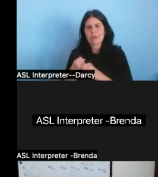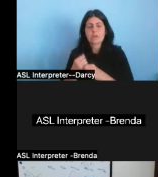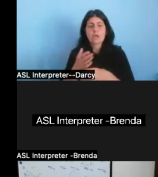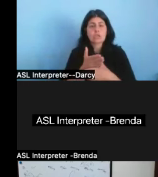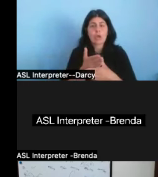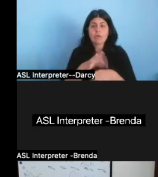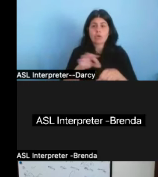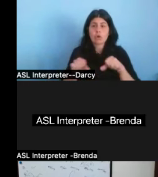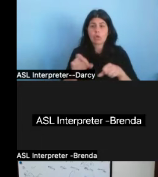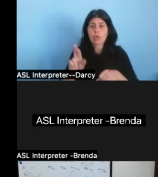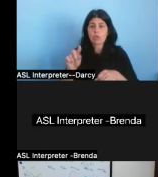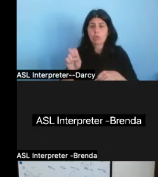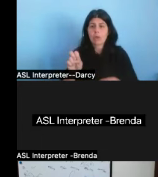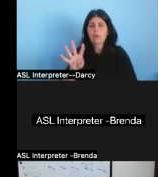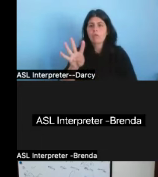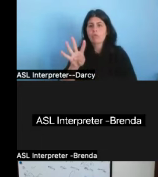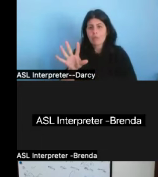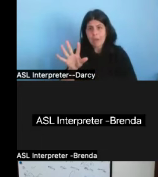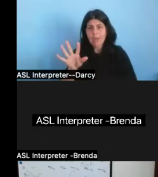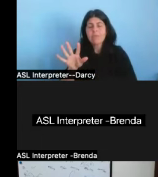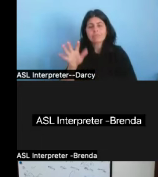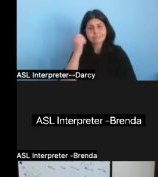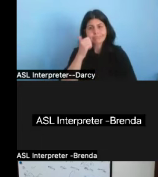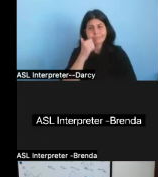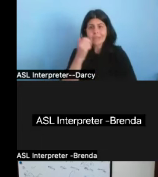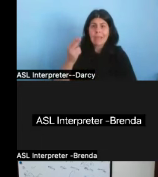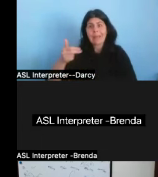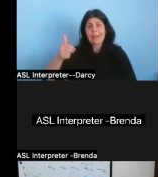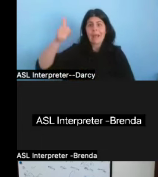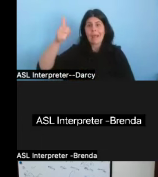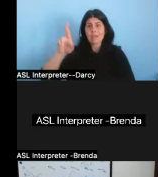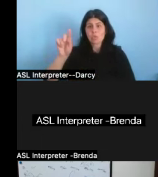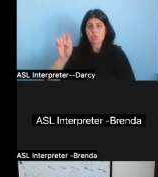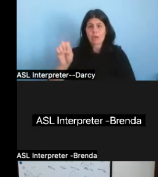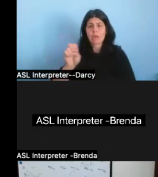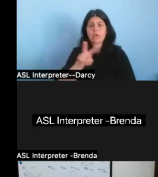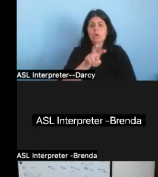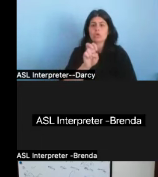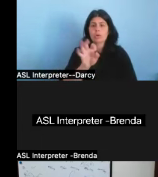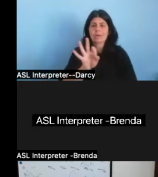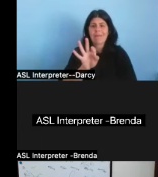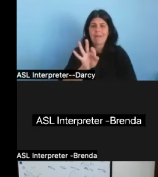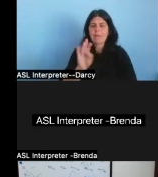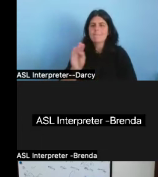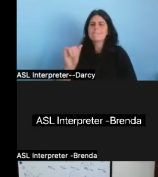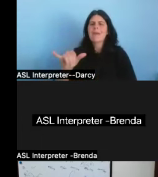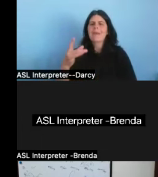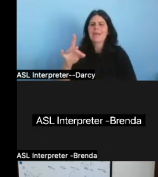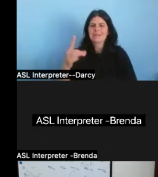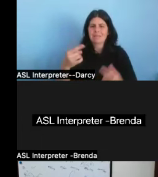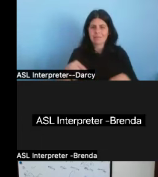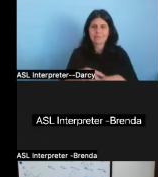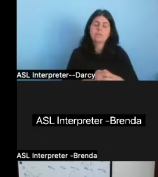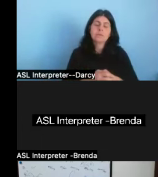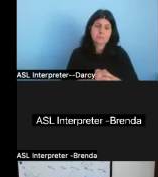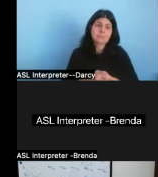rate is about 45 per day, and our highest rate was on 209 on May 18th. So you can see that